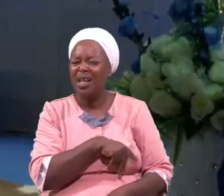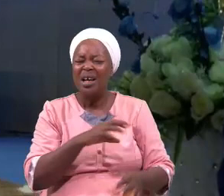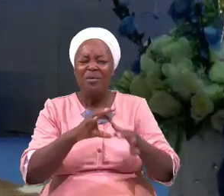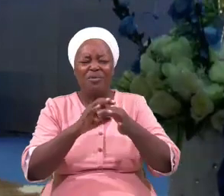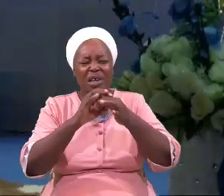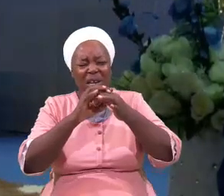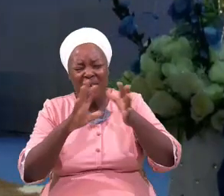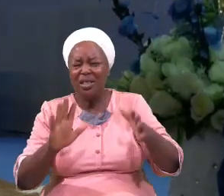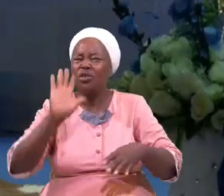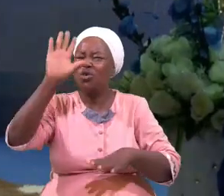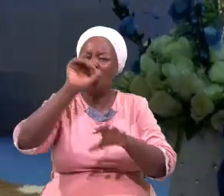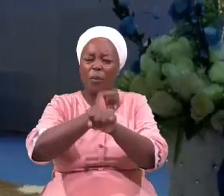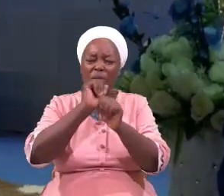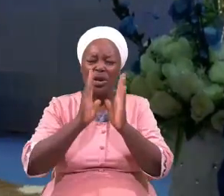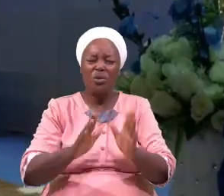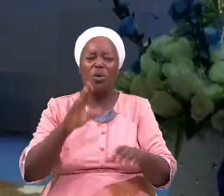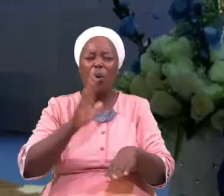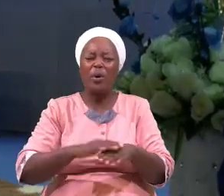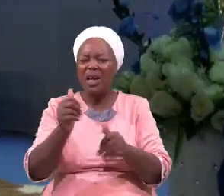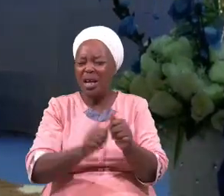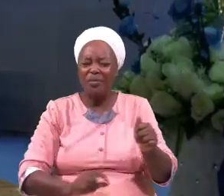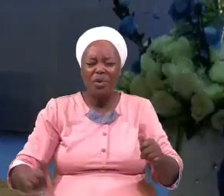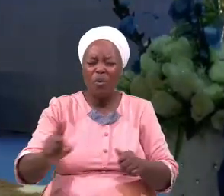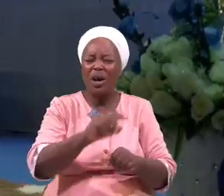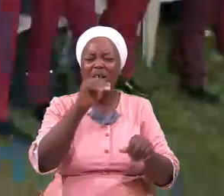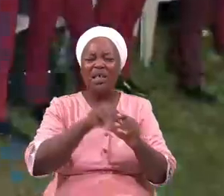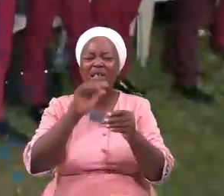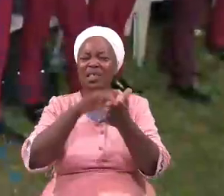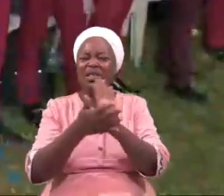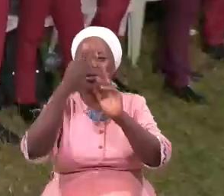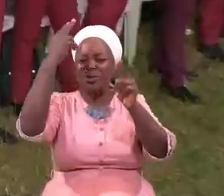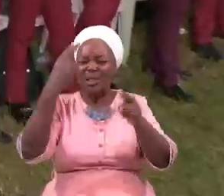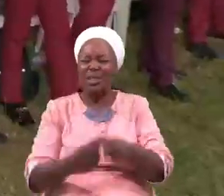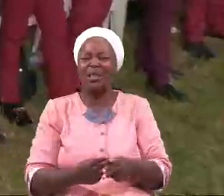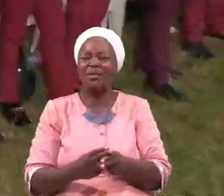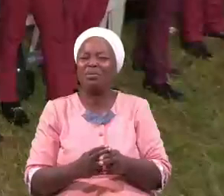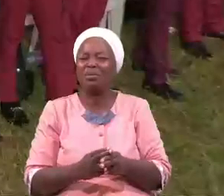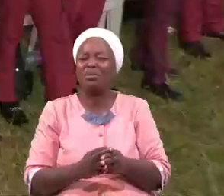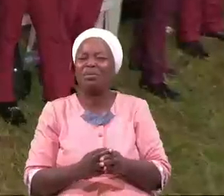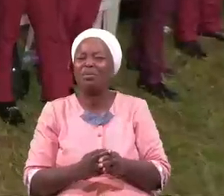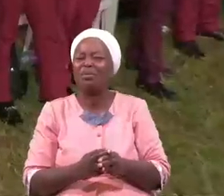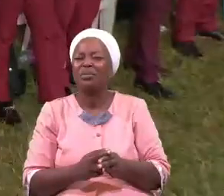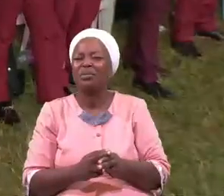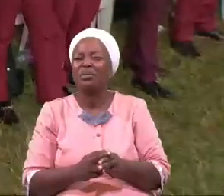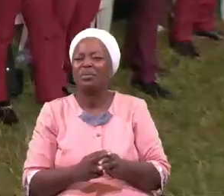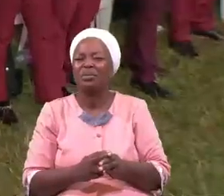Release your miracle upon everyone in Jesus' name.